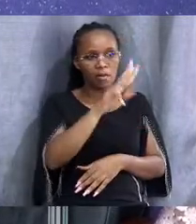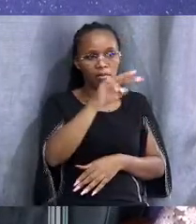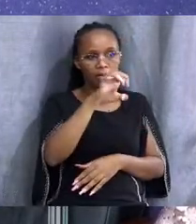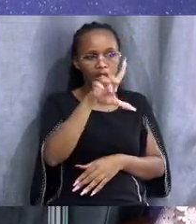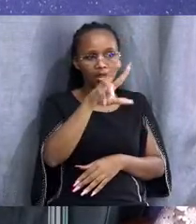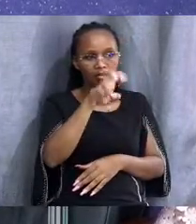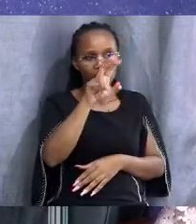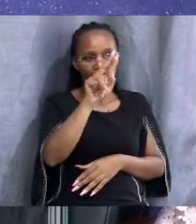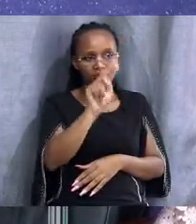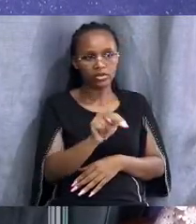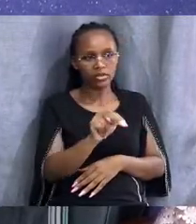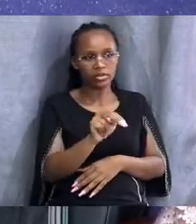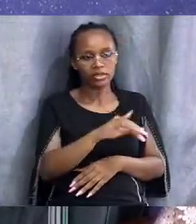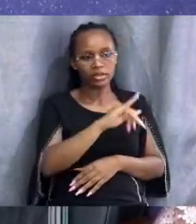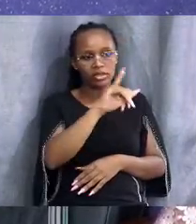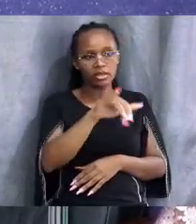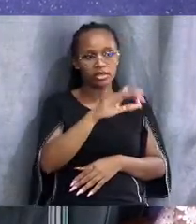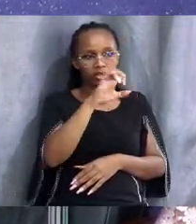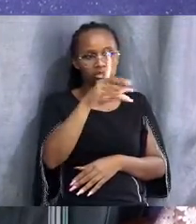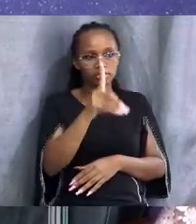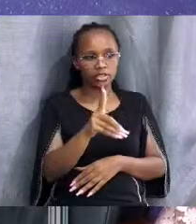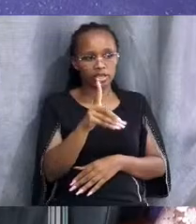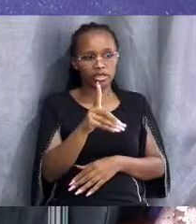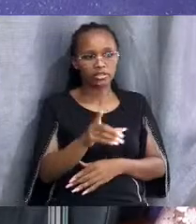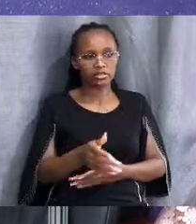Njoroge, and Zaiden Kiarie.